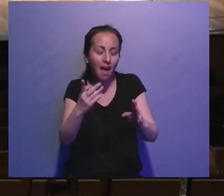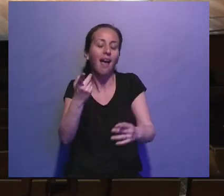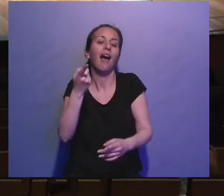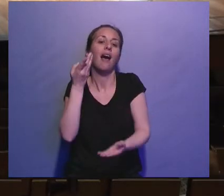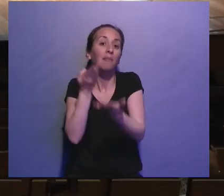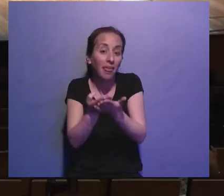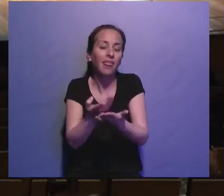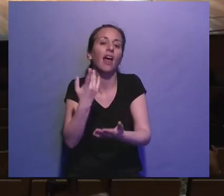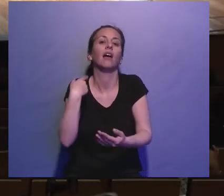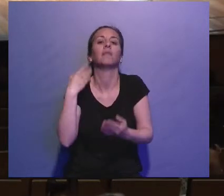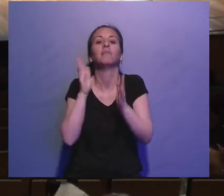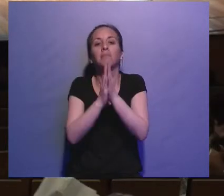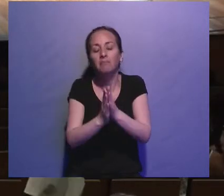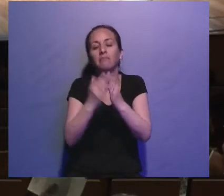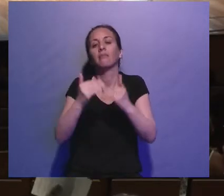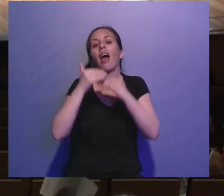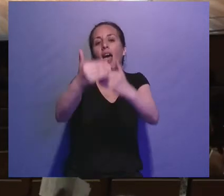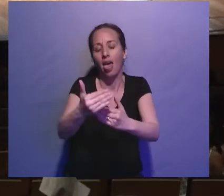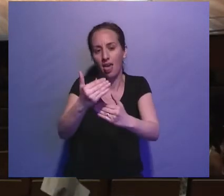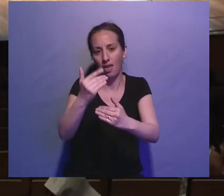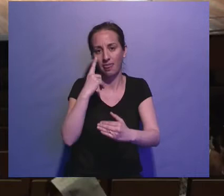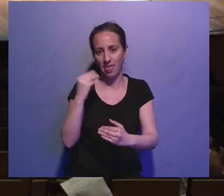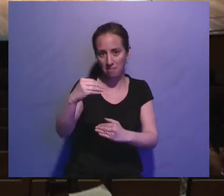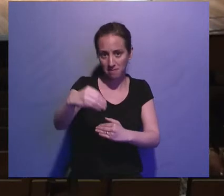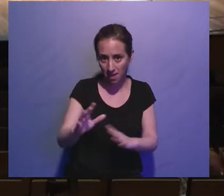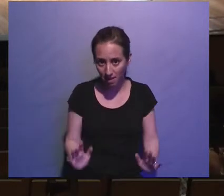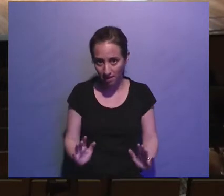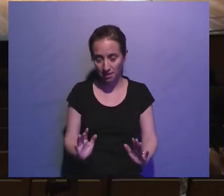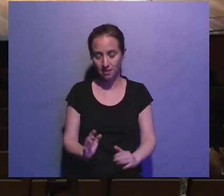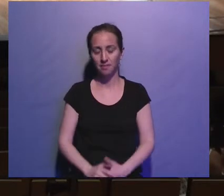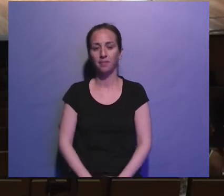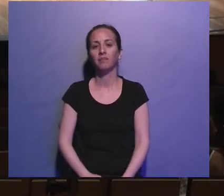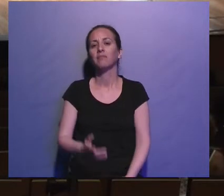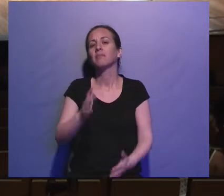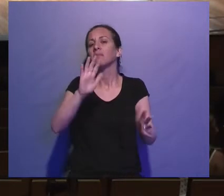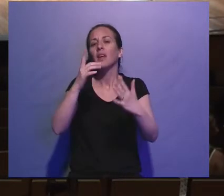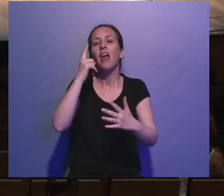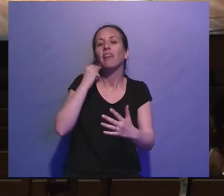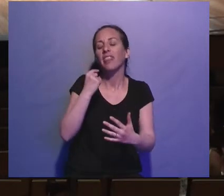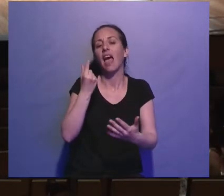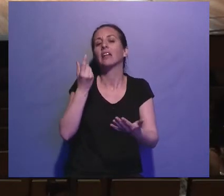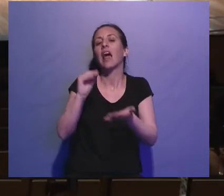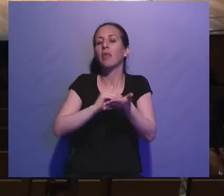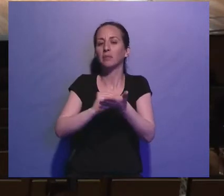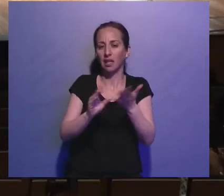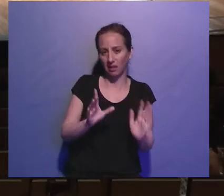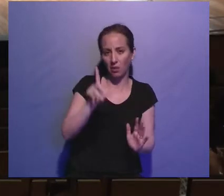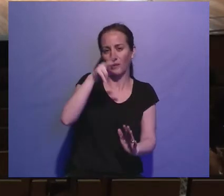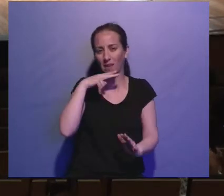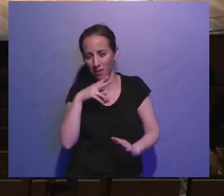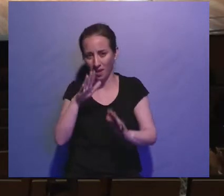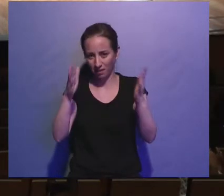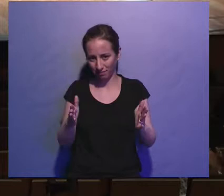requested. Considering the characteristic of the request, we apply for an extraordinary extension. It is